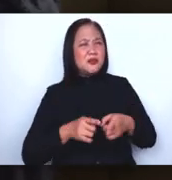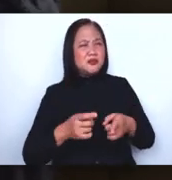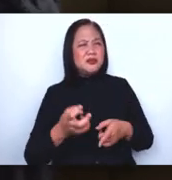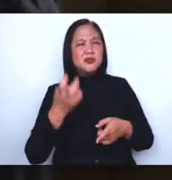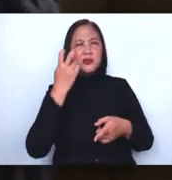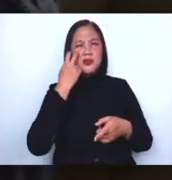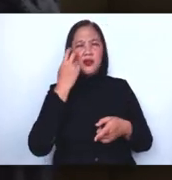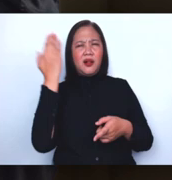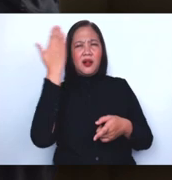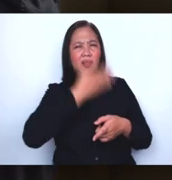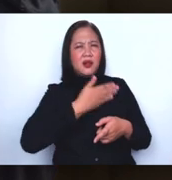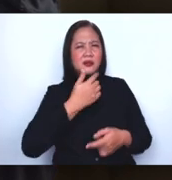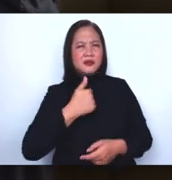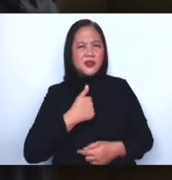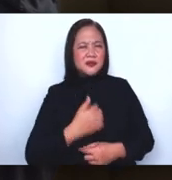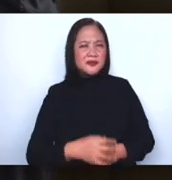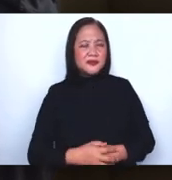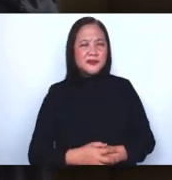momentarily blinded me.